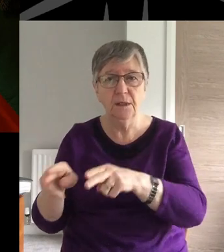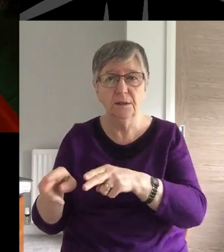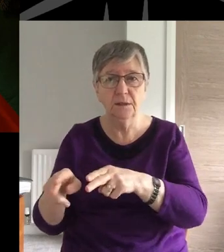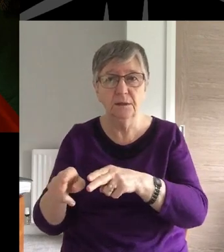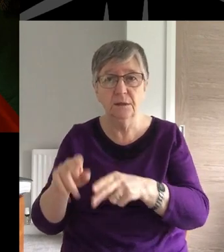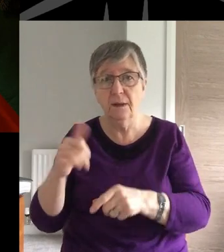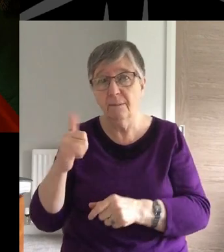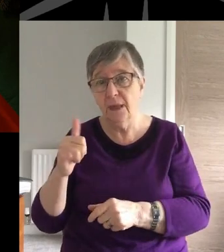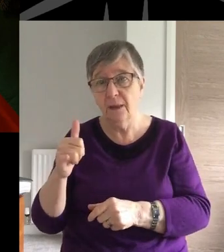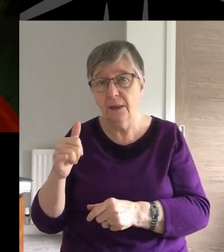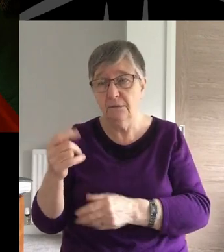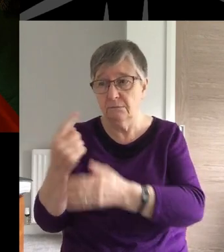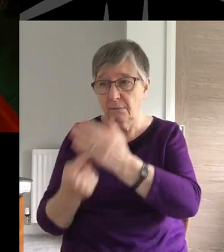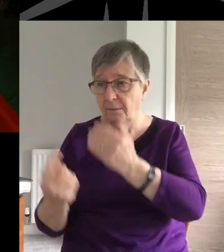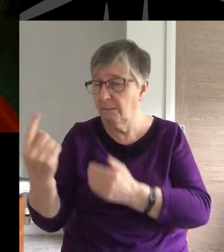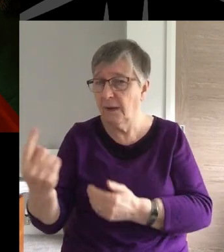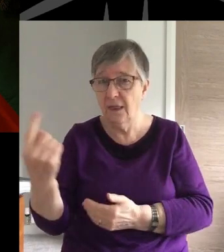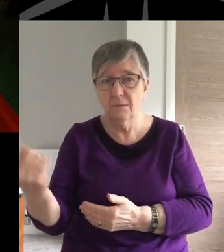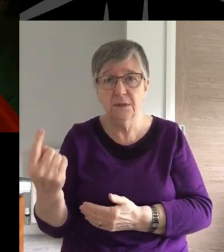perhaps in solitude,